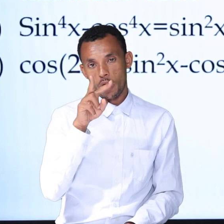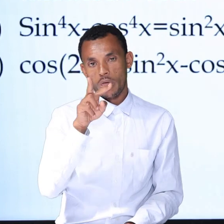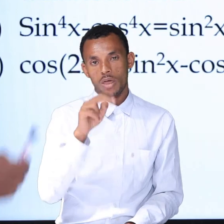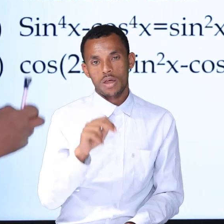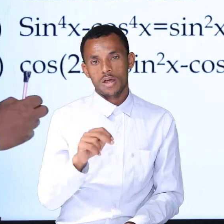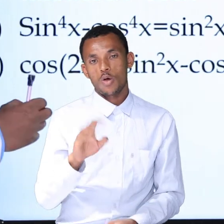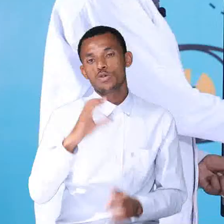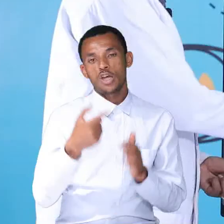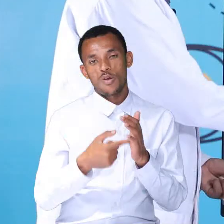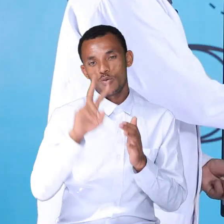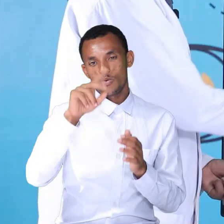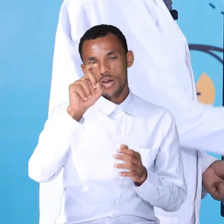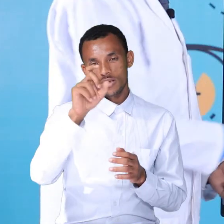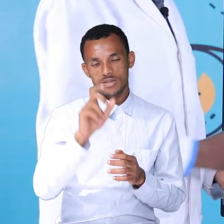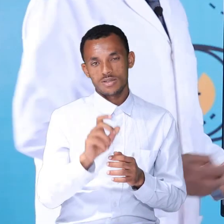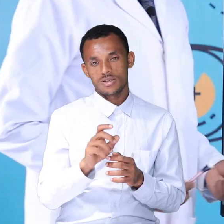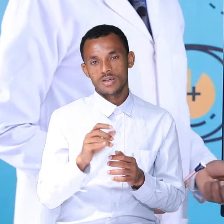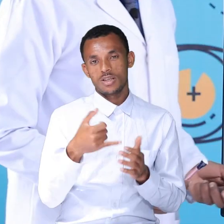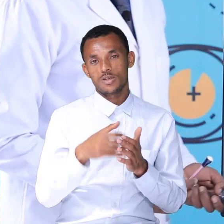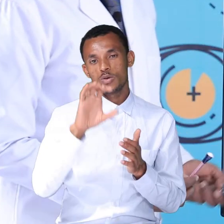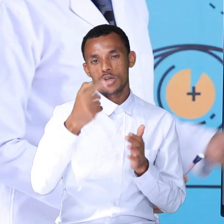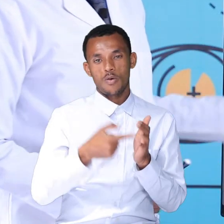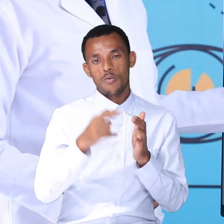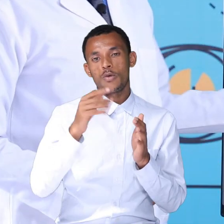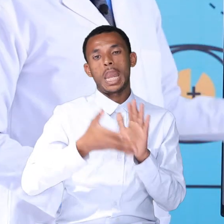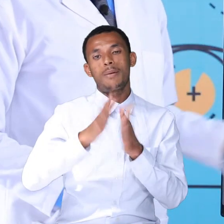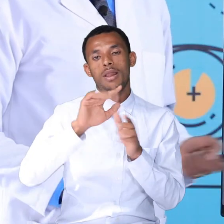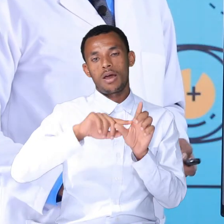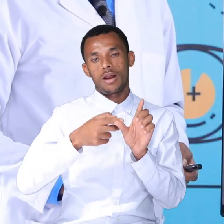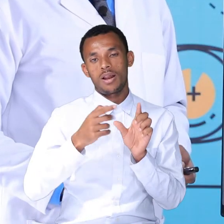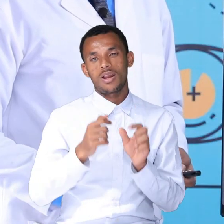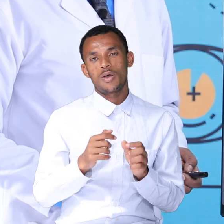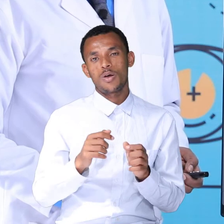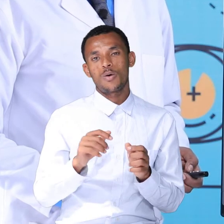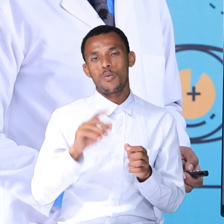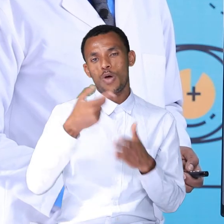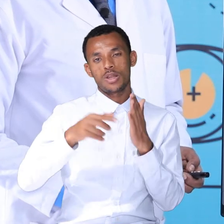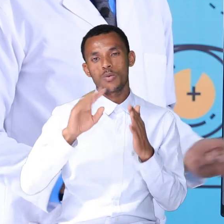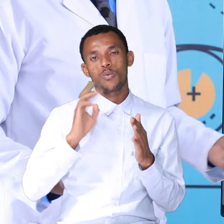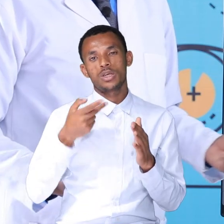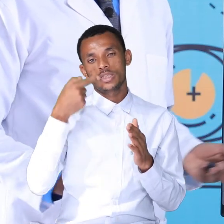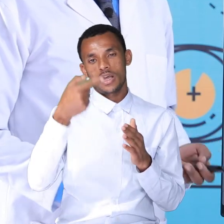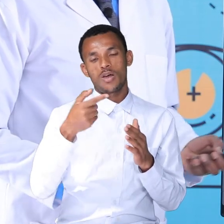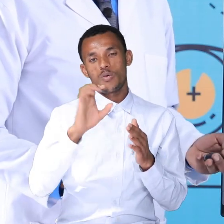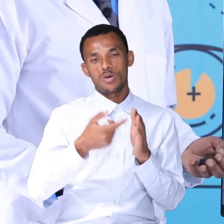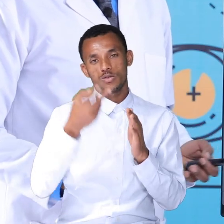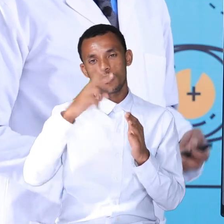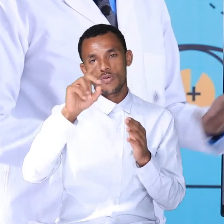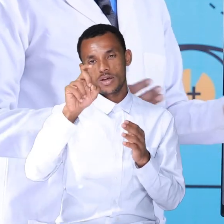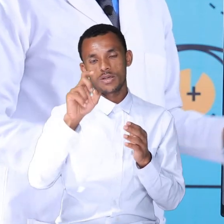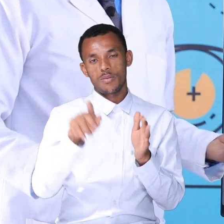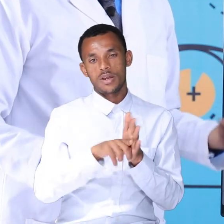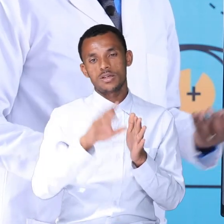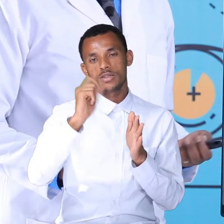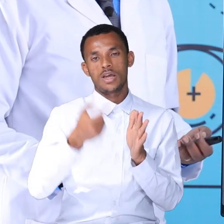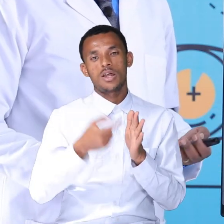If you are looking at that, cosine of x, it is cosine of double angle. What we said? Cos